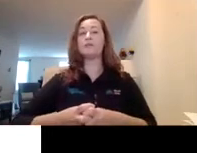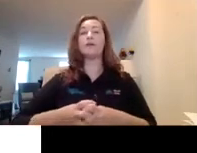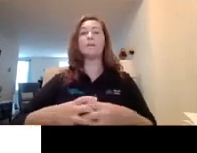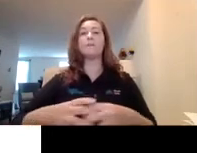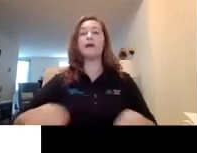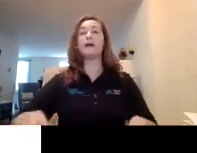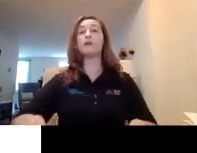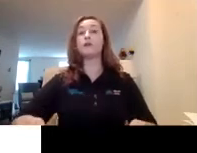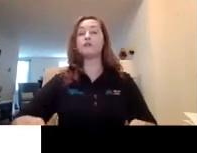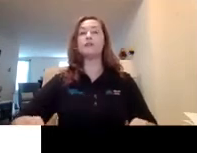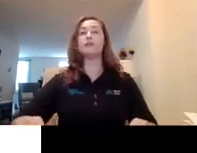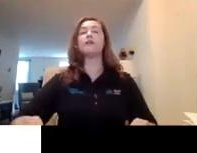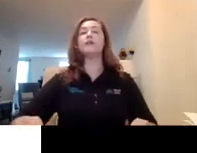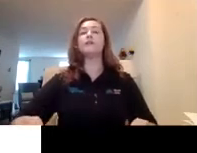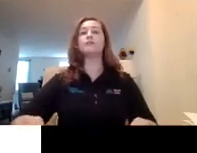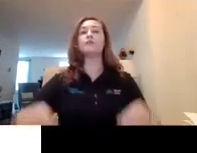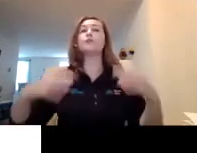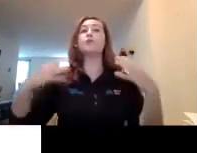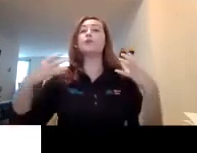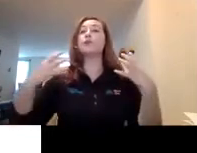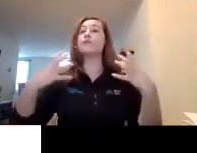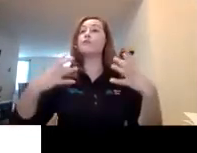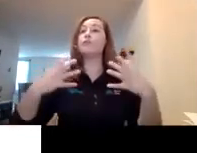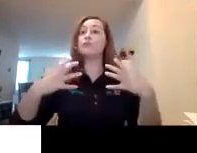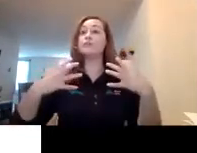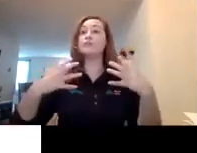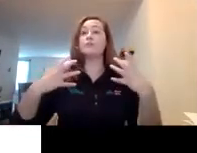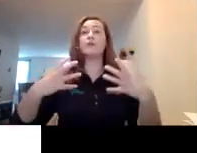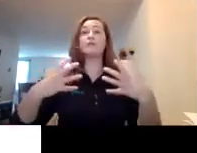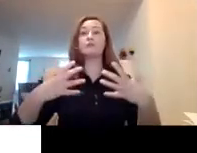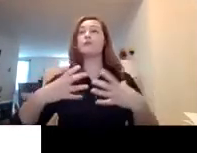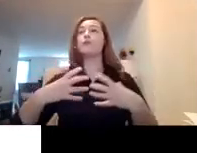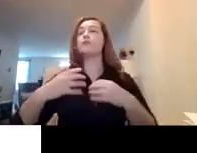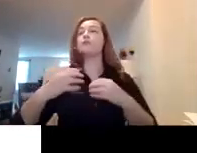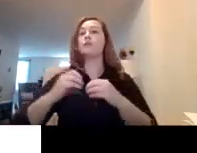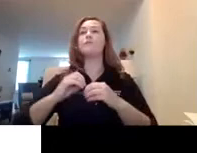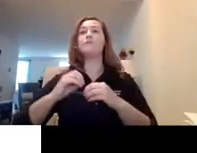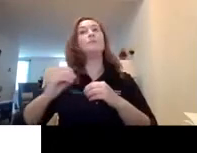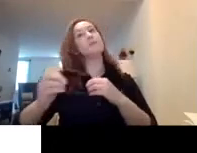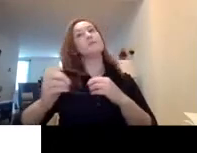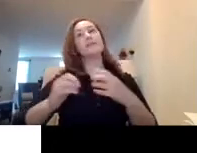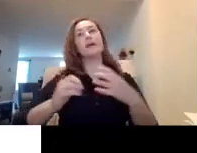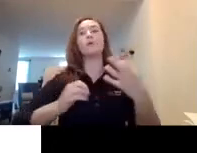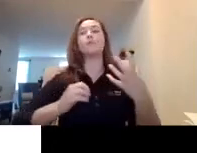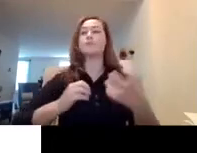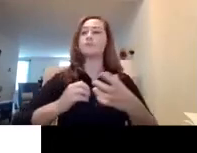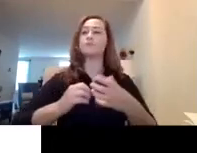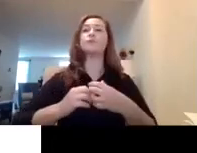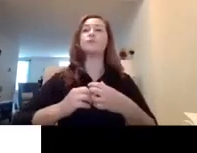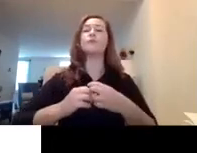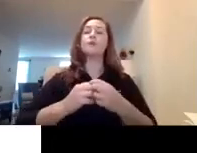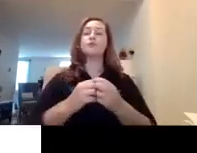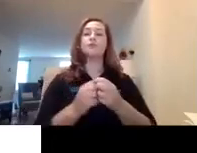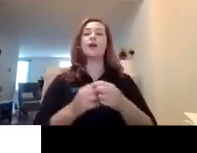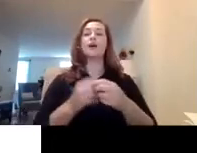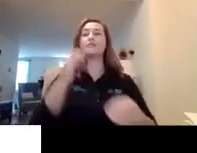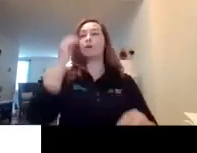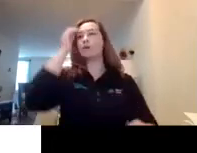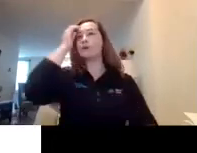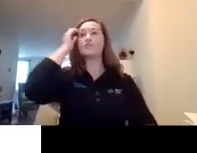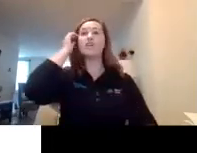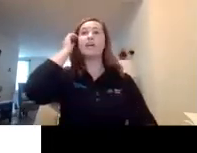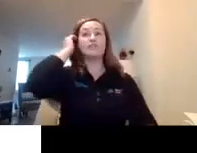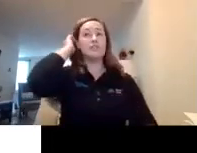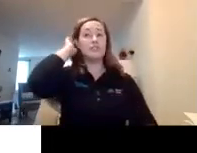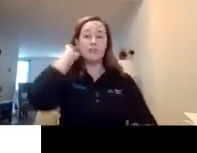interpret accurately. There's also a lot of noise, background noise. There are beeping sounds in the room. So that's